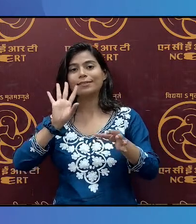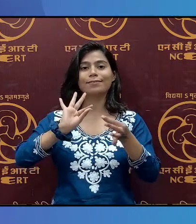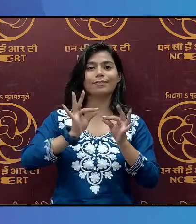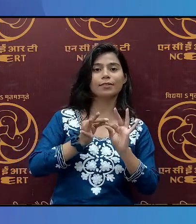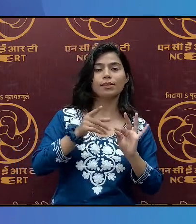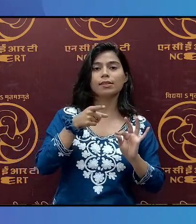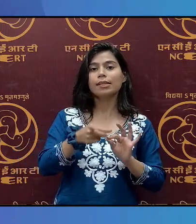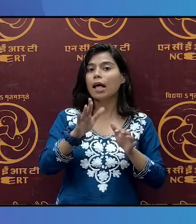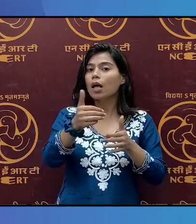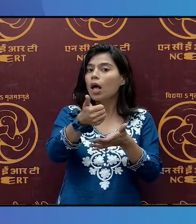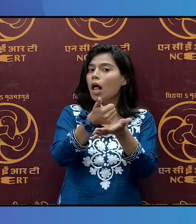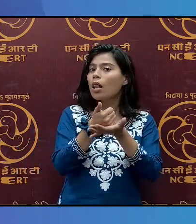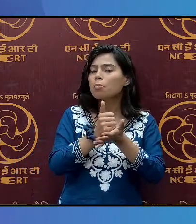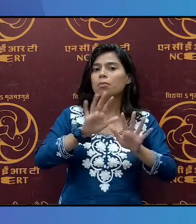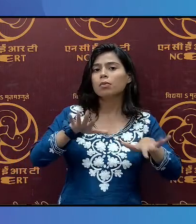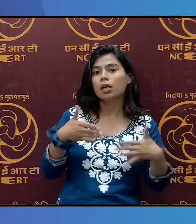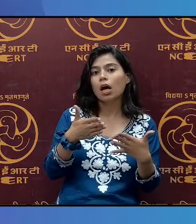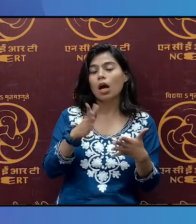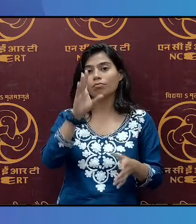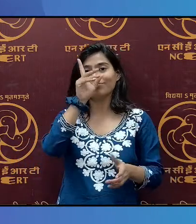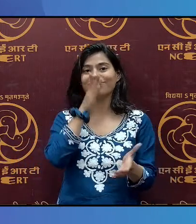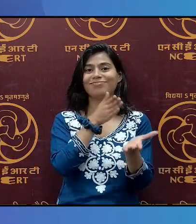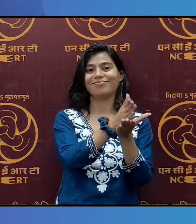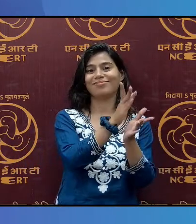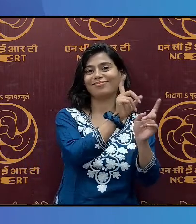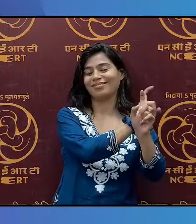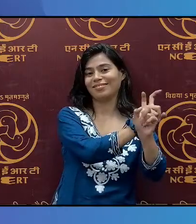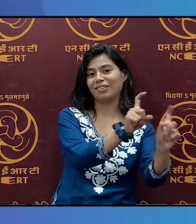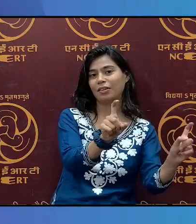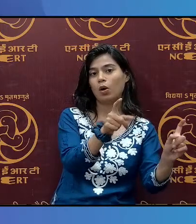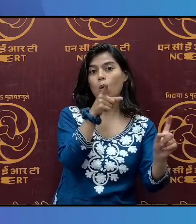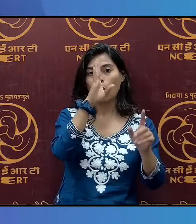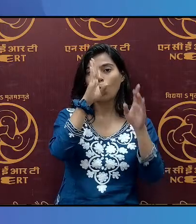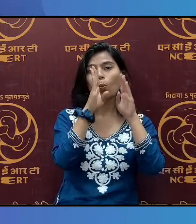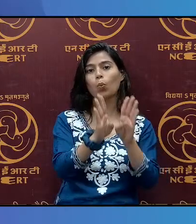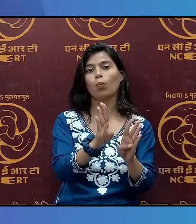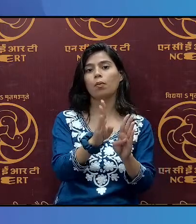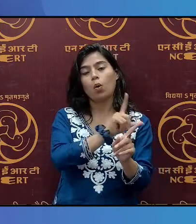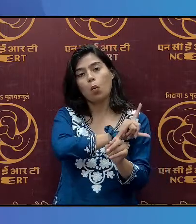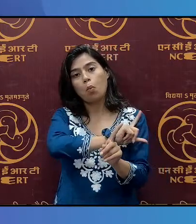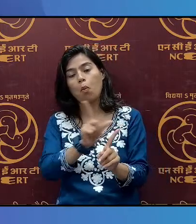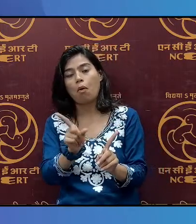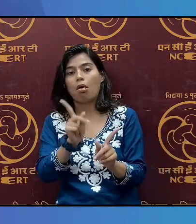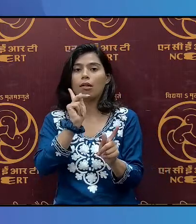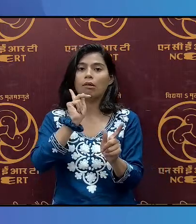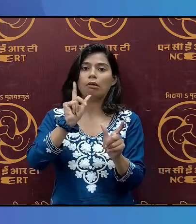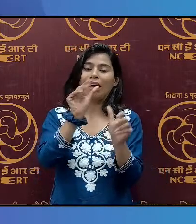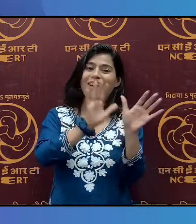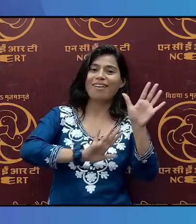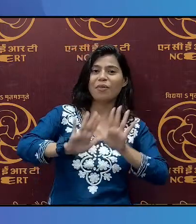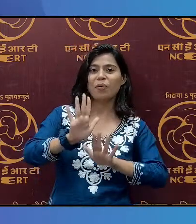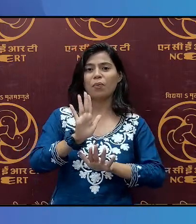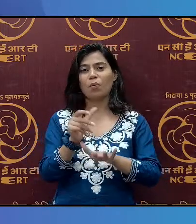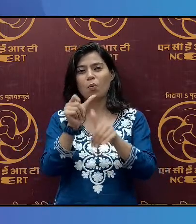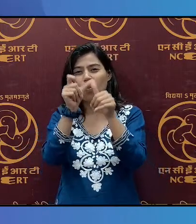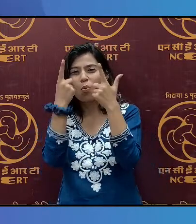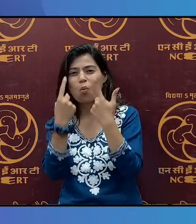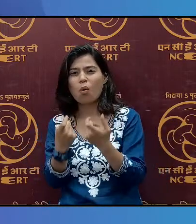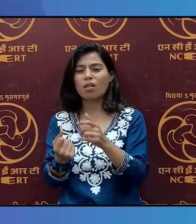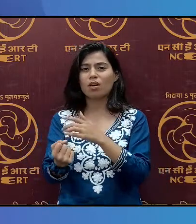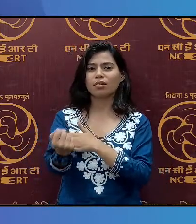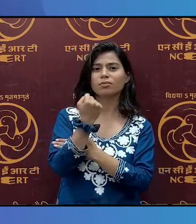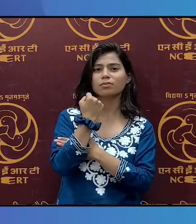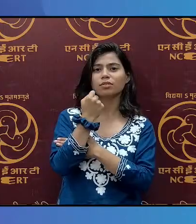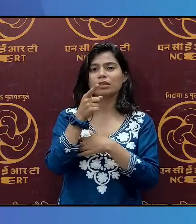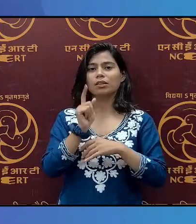the clear direction in which you want to move and the focus of all your activities and channelizing all your energy